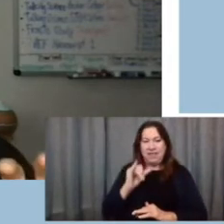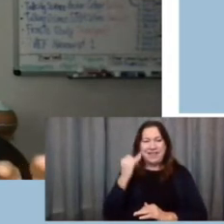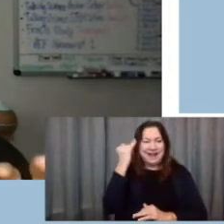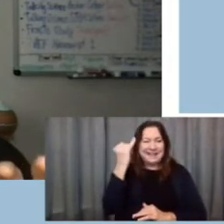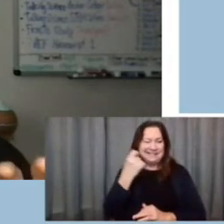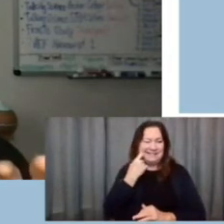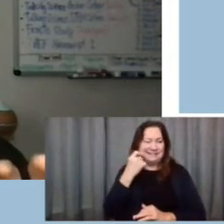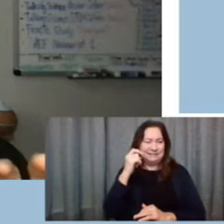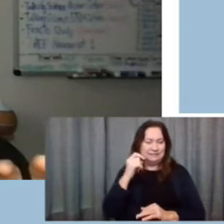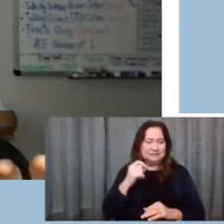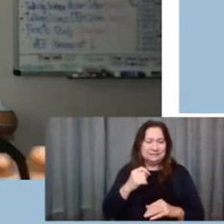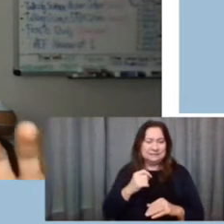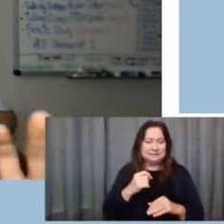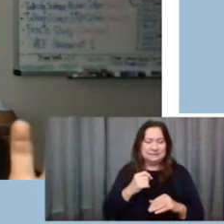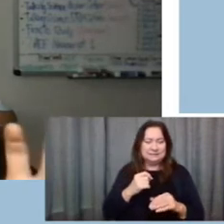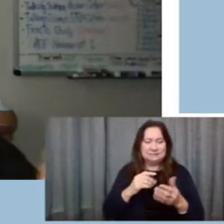of